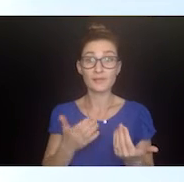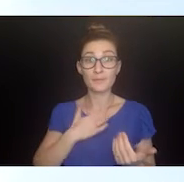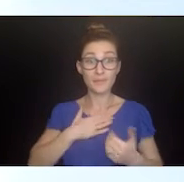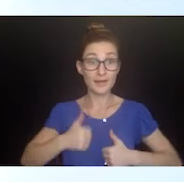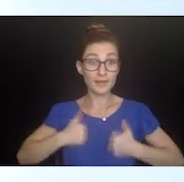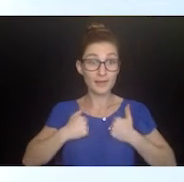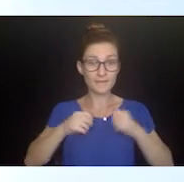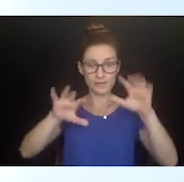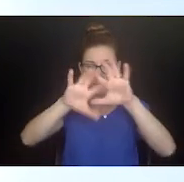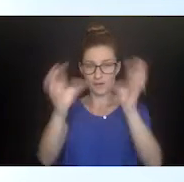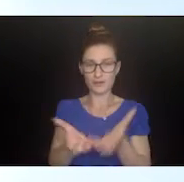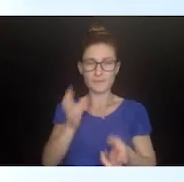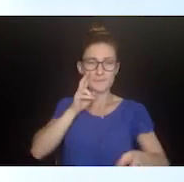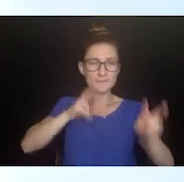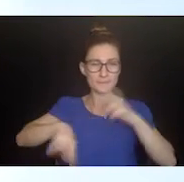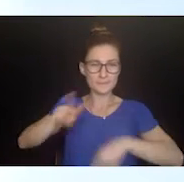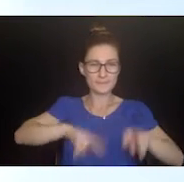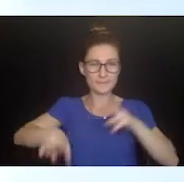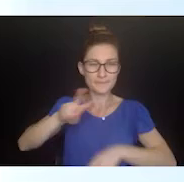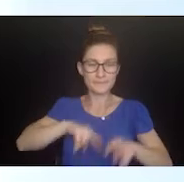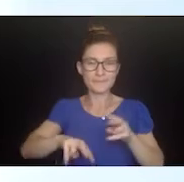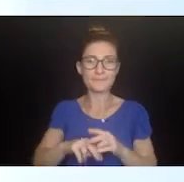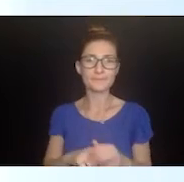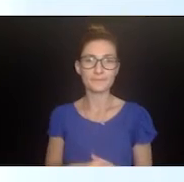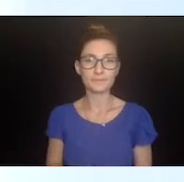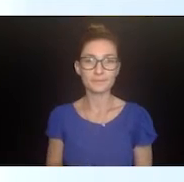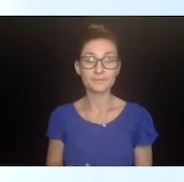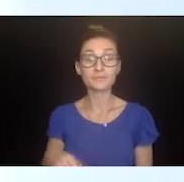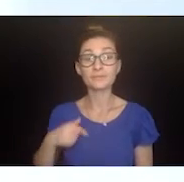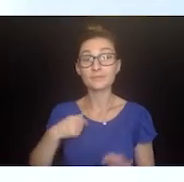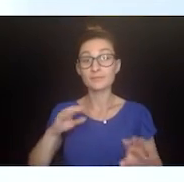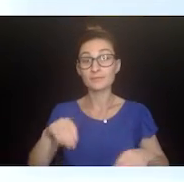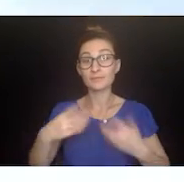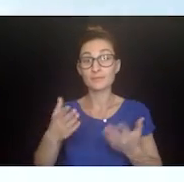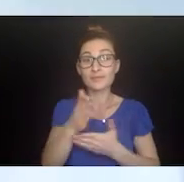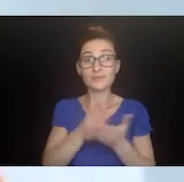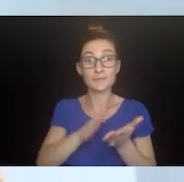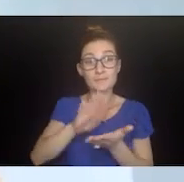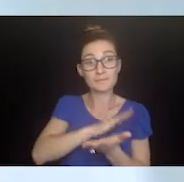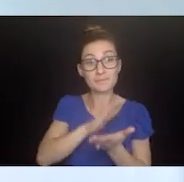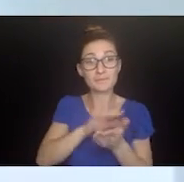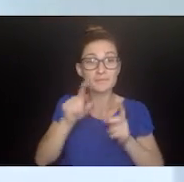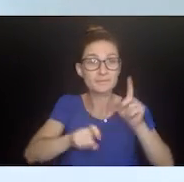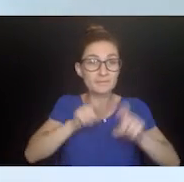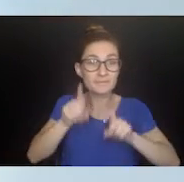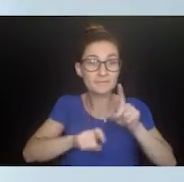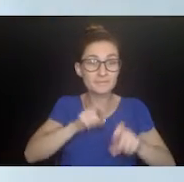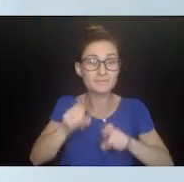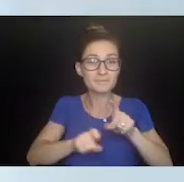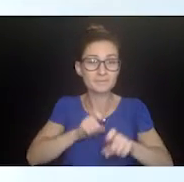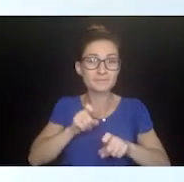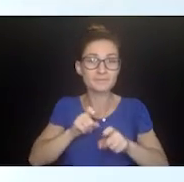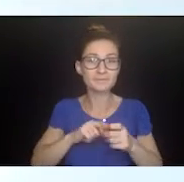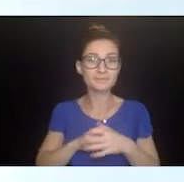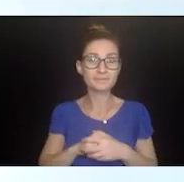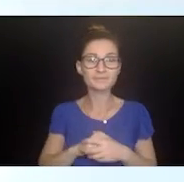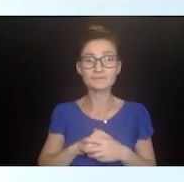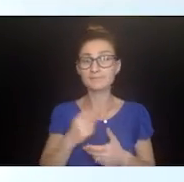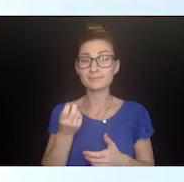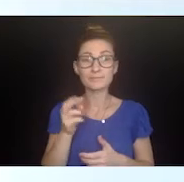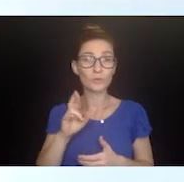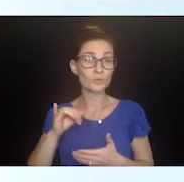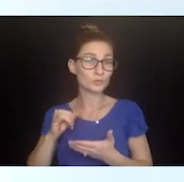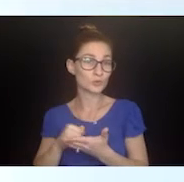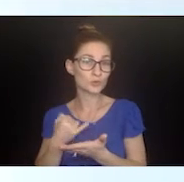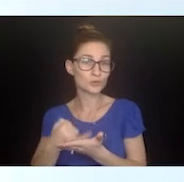my life. Now I've given you some questionnaires and they'll be attached, or what you need is